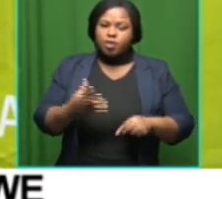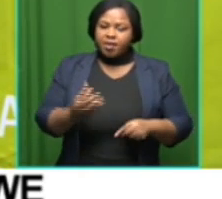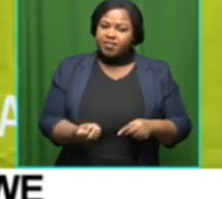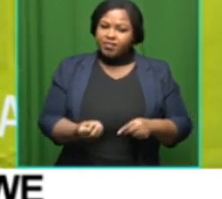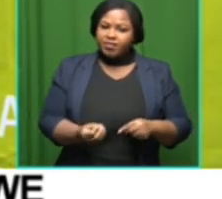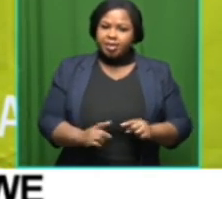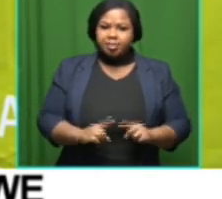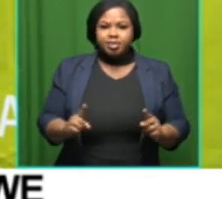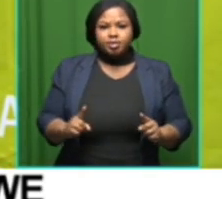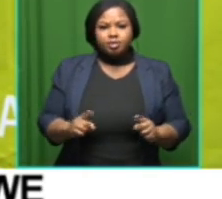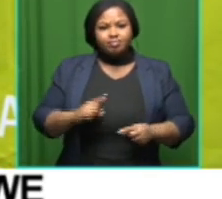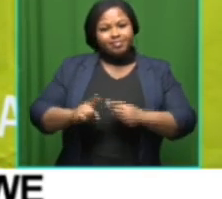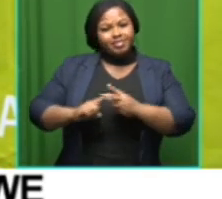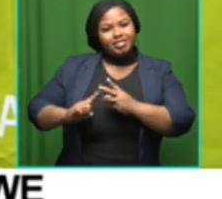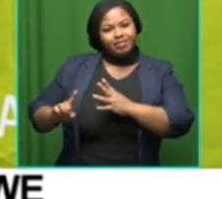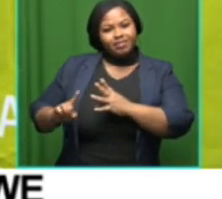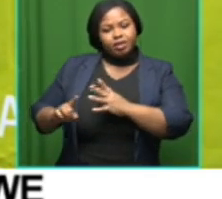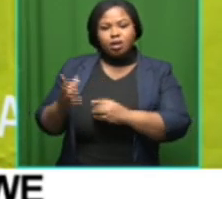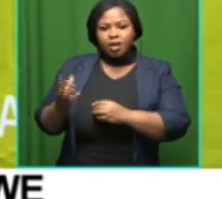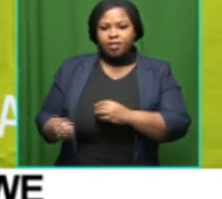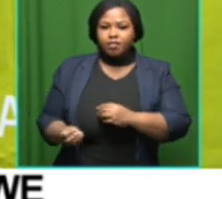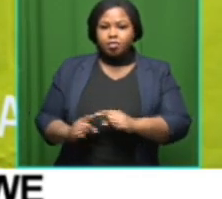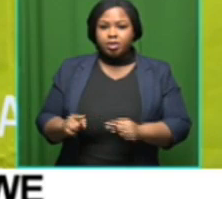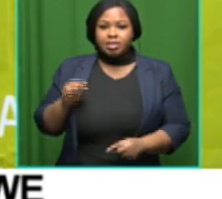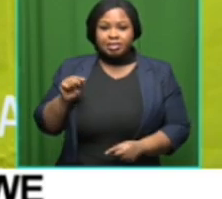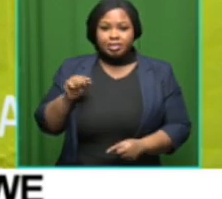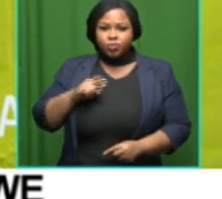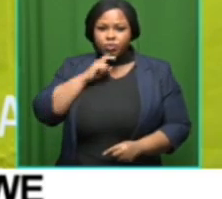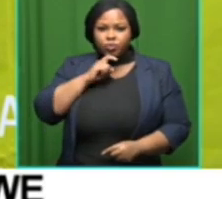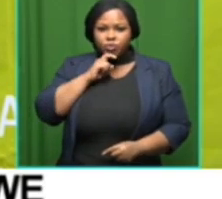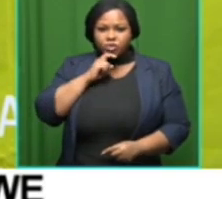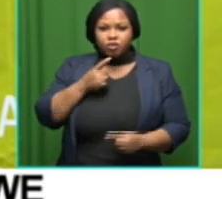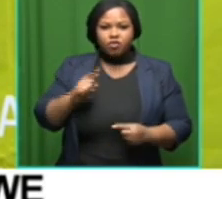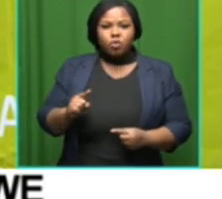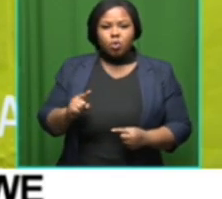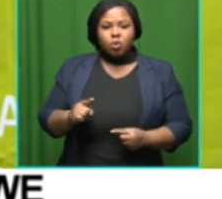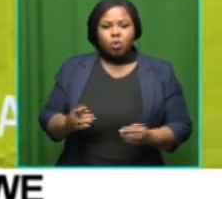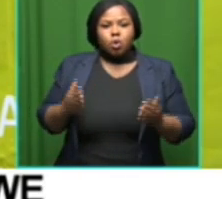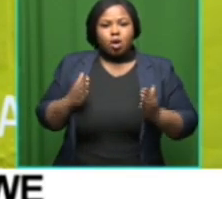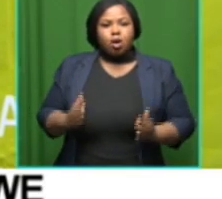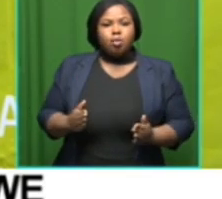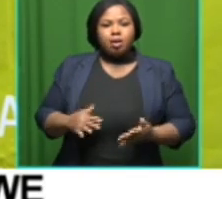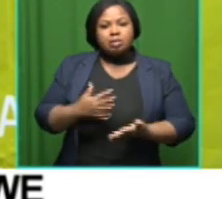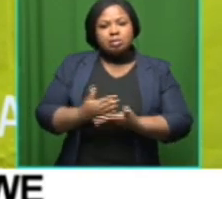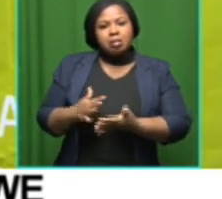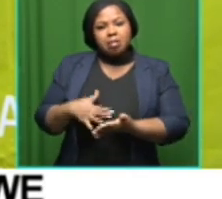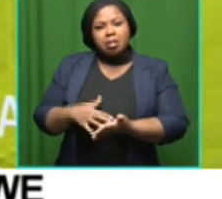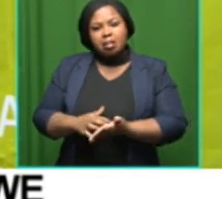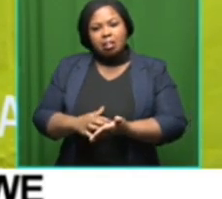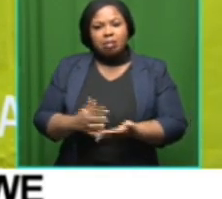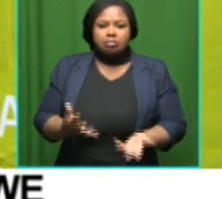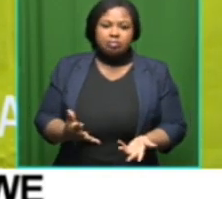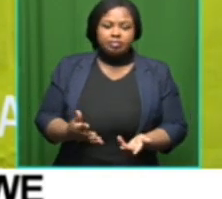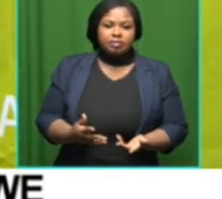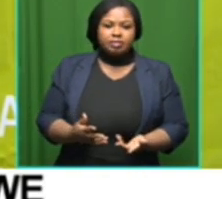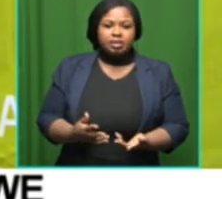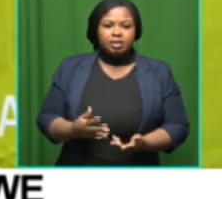case, this one is being used for autoimmune disorders, and in some instances